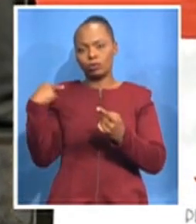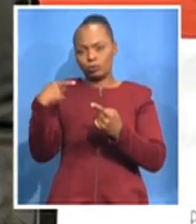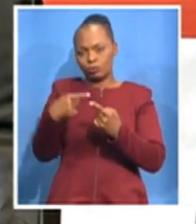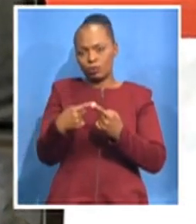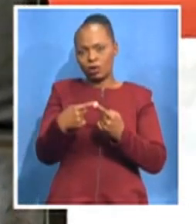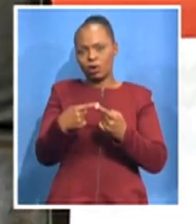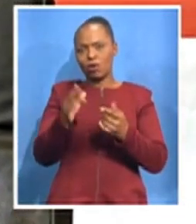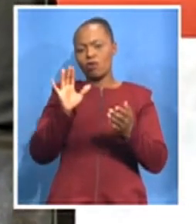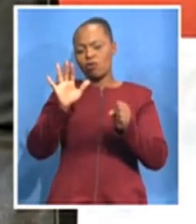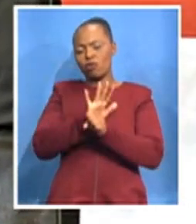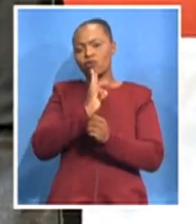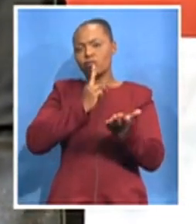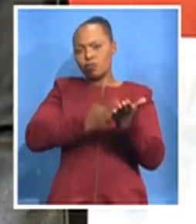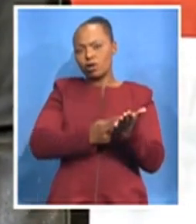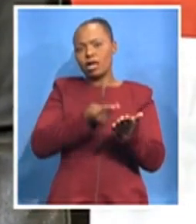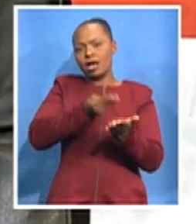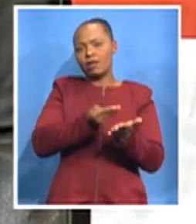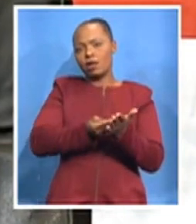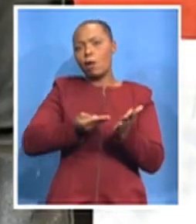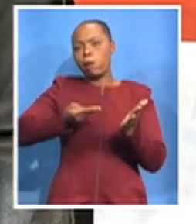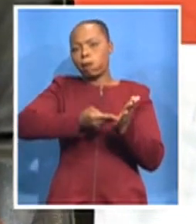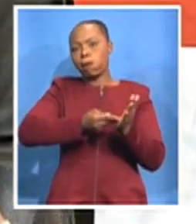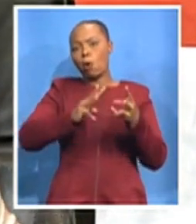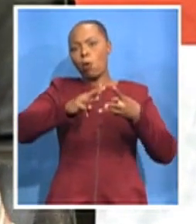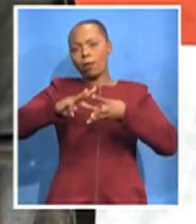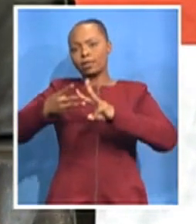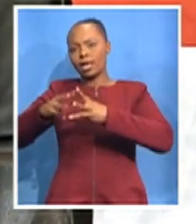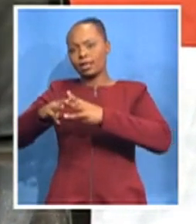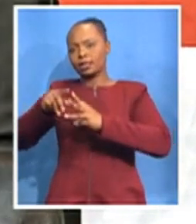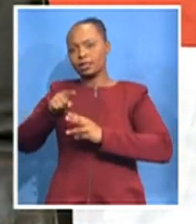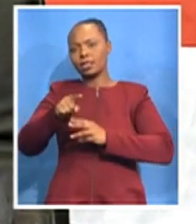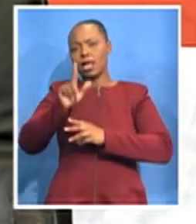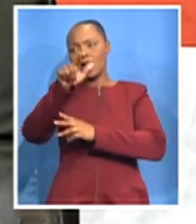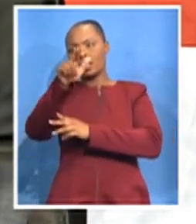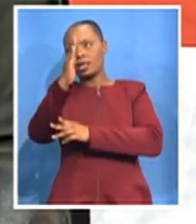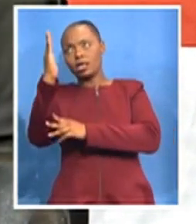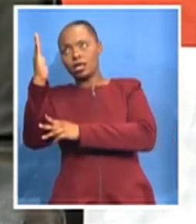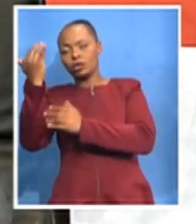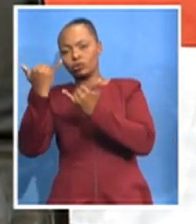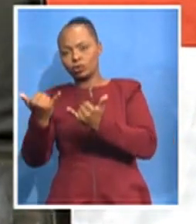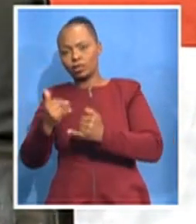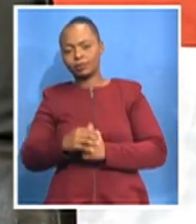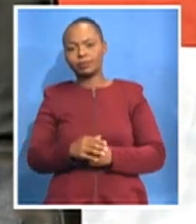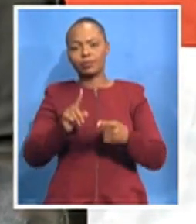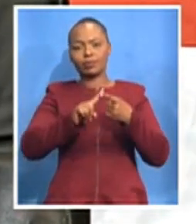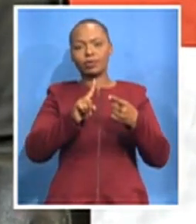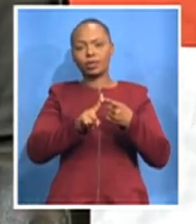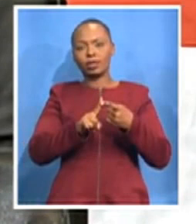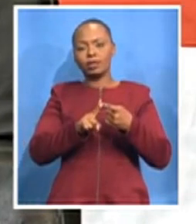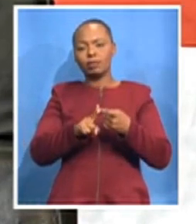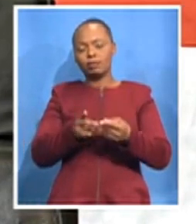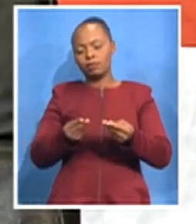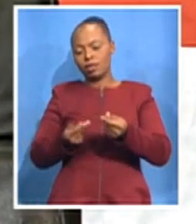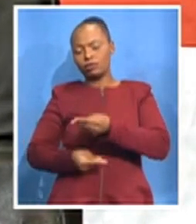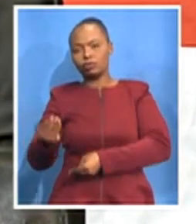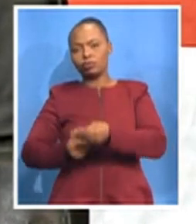our website later today. They are as follows: maladministration, irregular recruitment and procurement, as